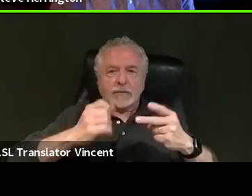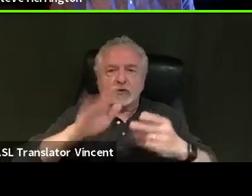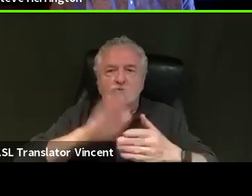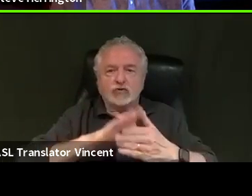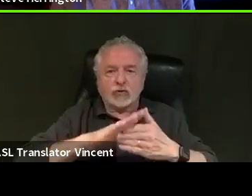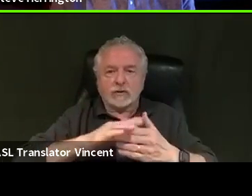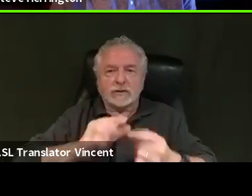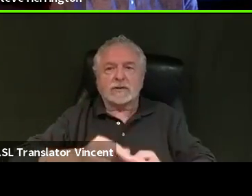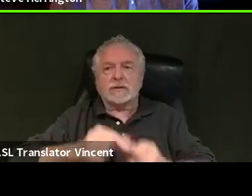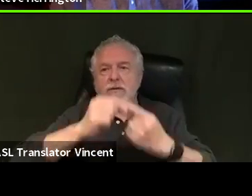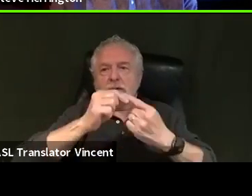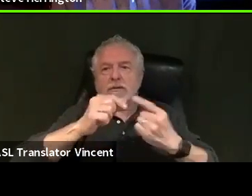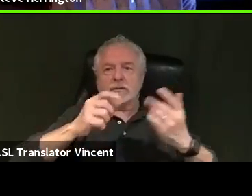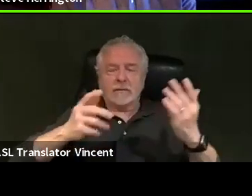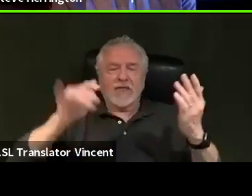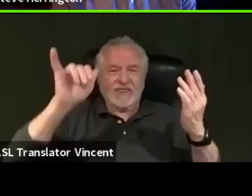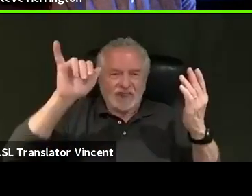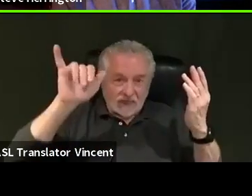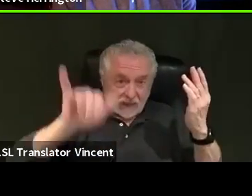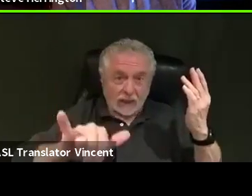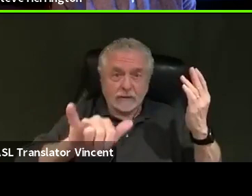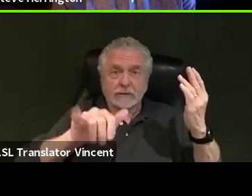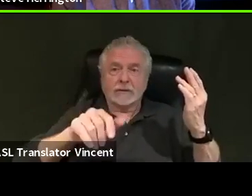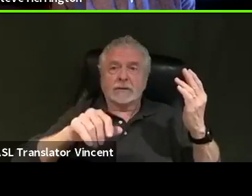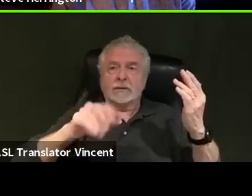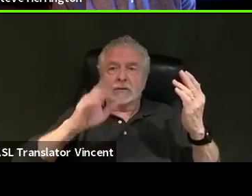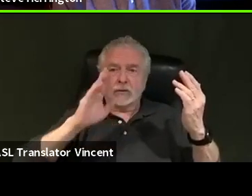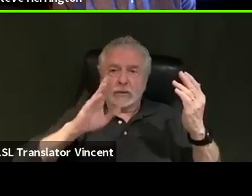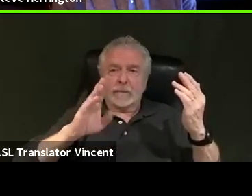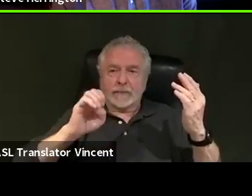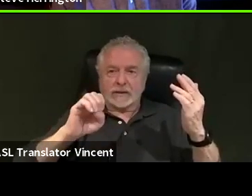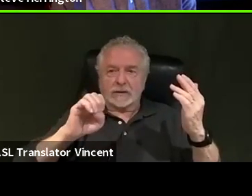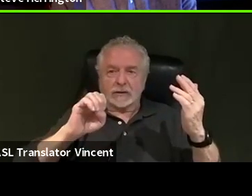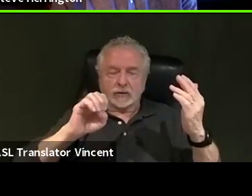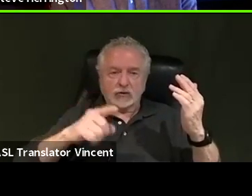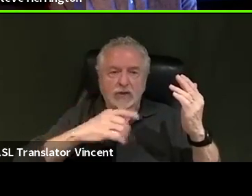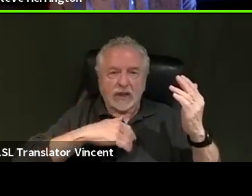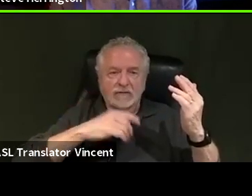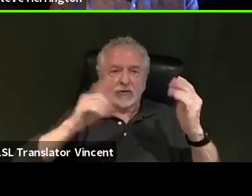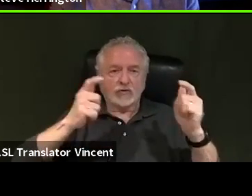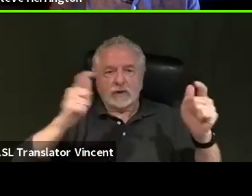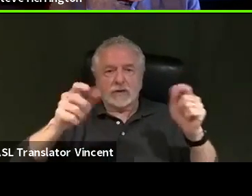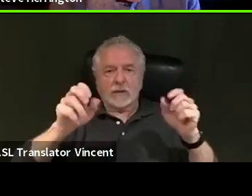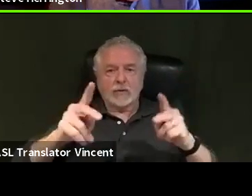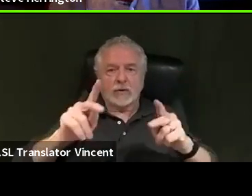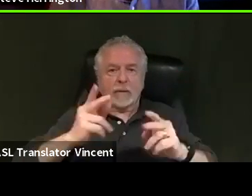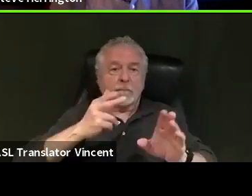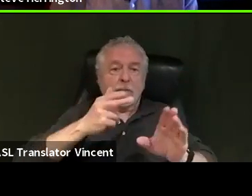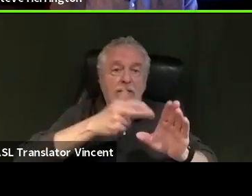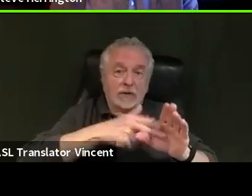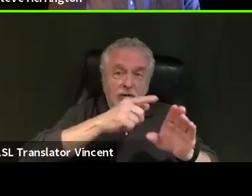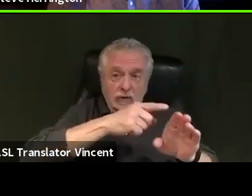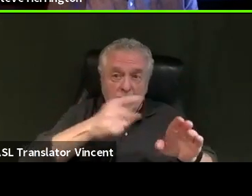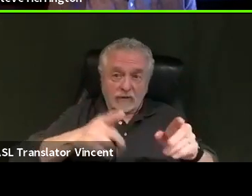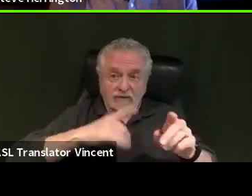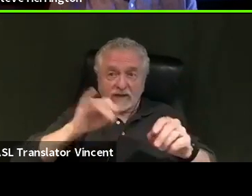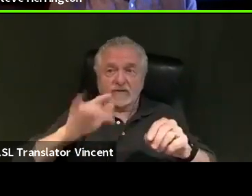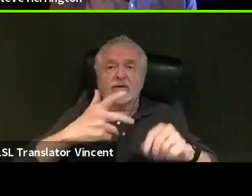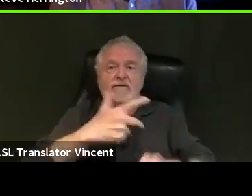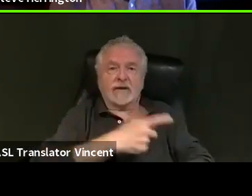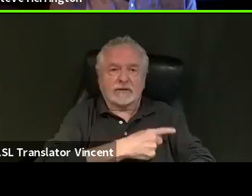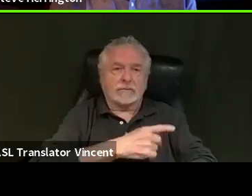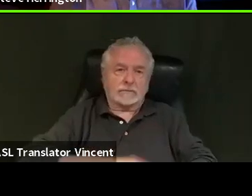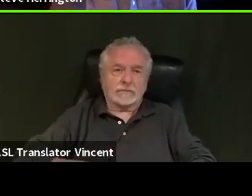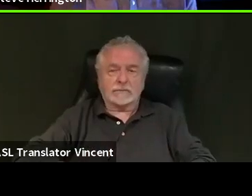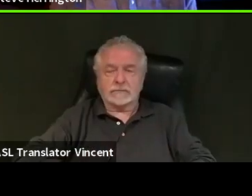school so special. That will be, you will have the greatest opportunity to participate in those events if you're